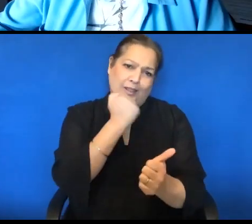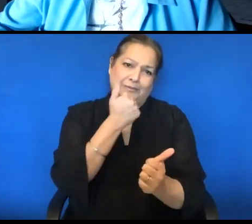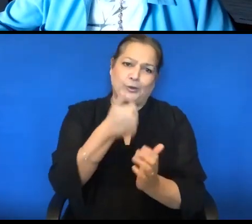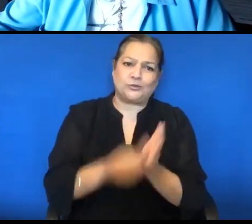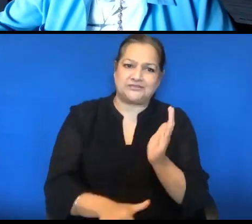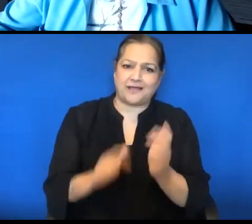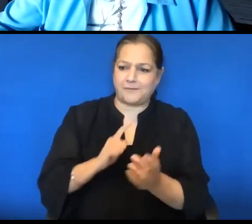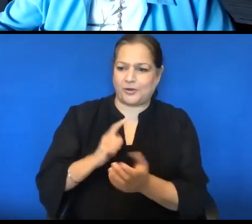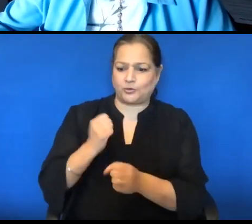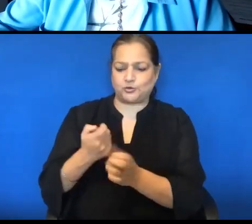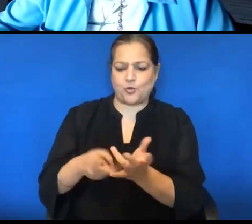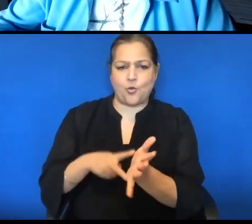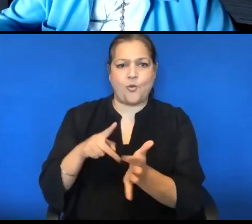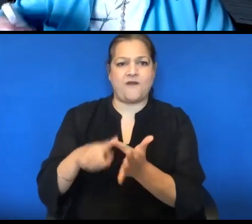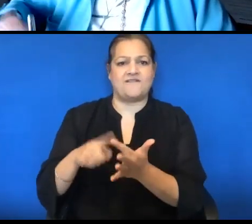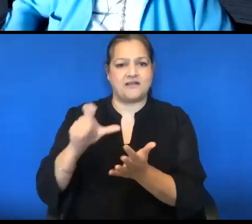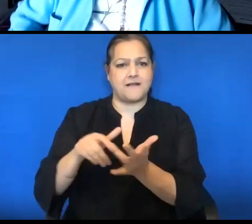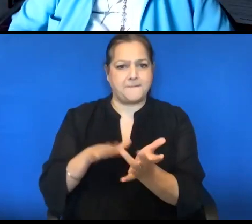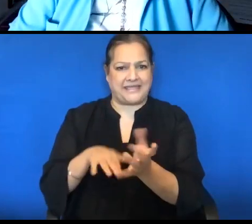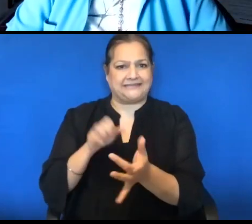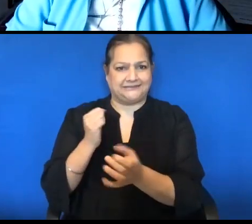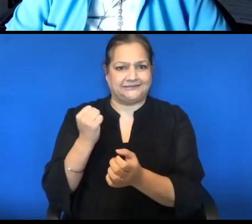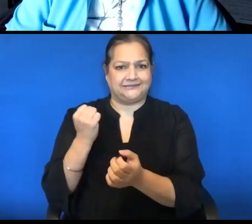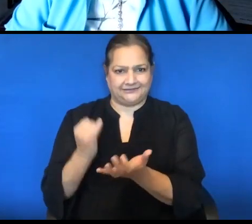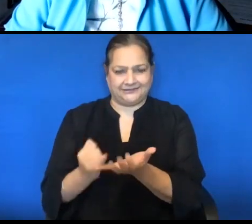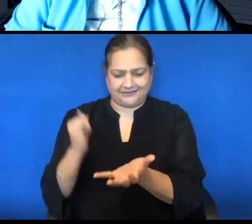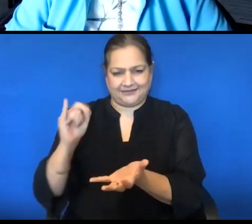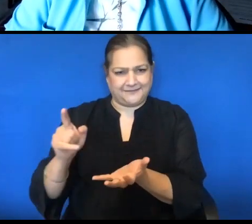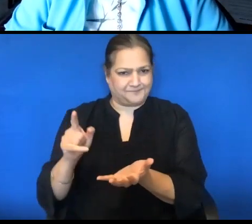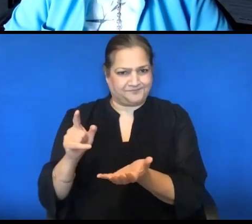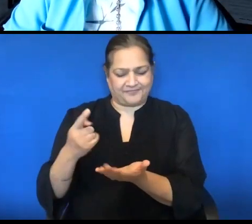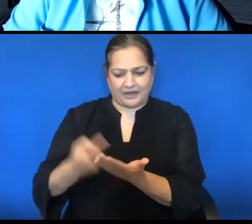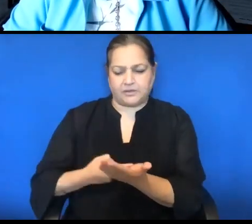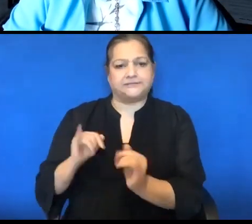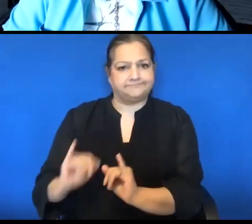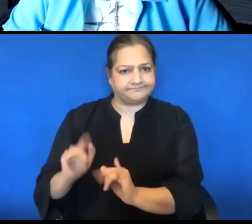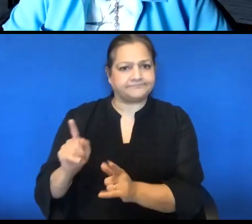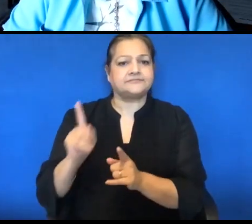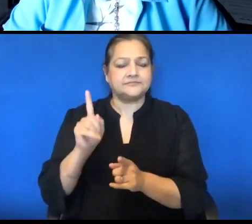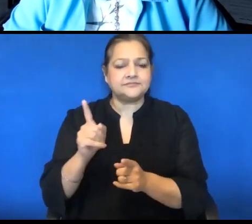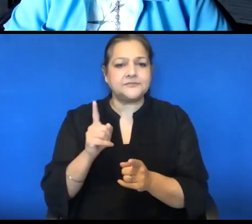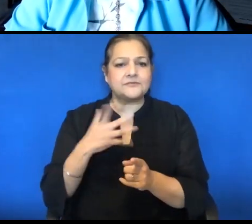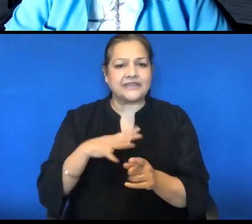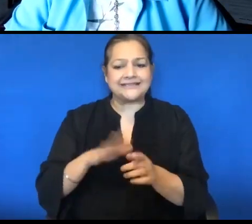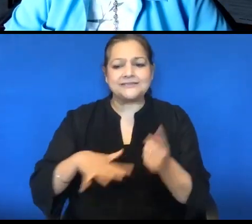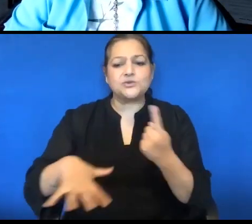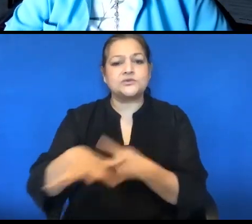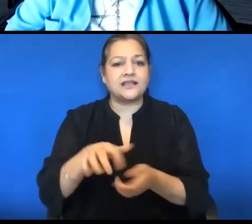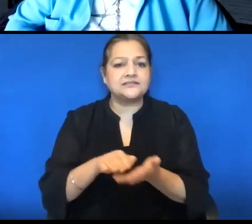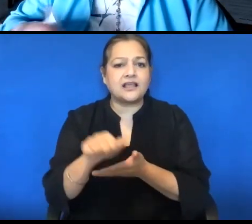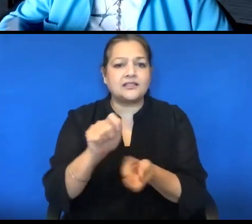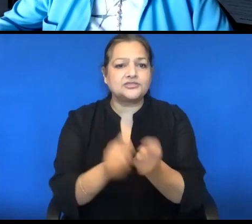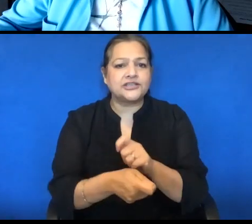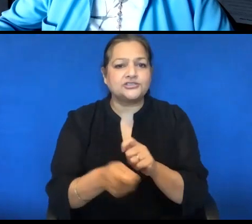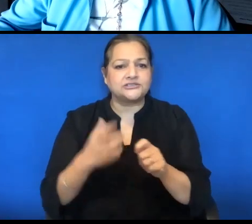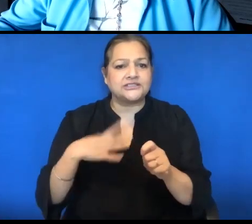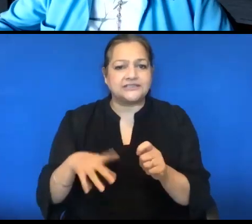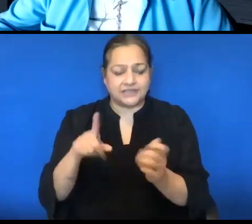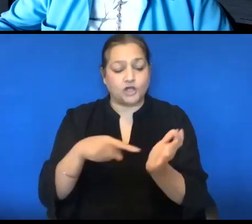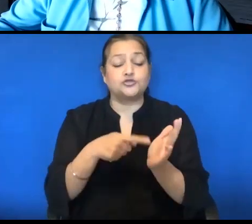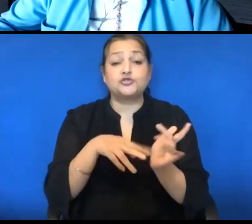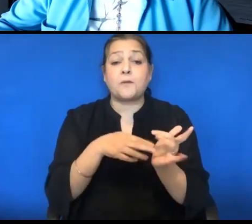of Gove and Cummings. But it's also a cultural change in our society, because one of the reasons Tomlinson didn't